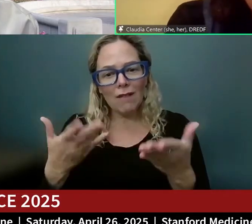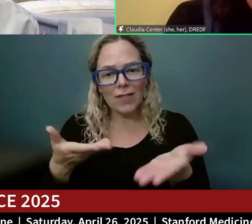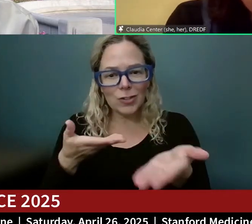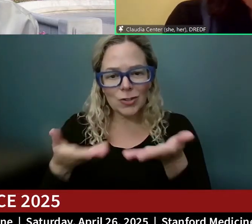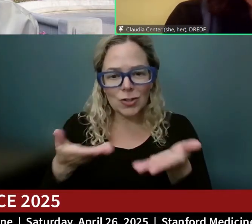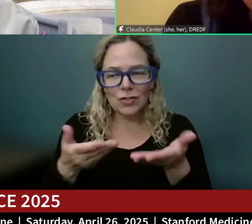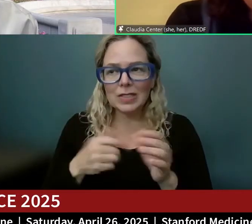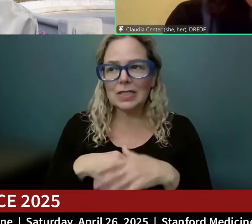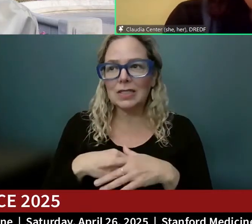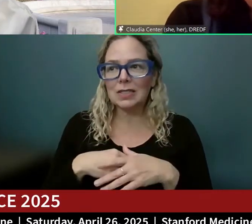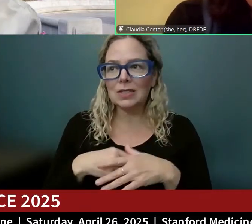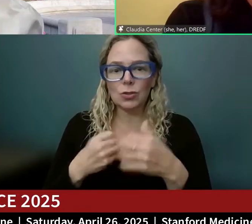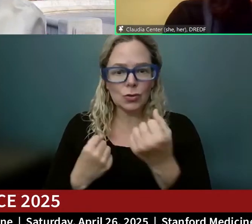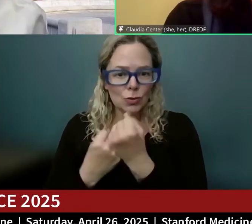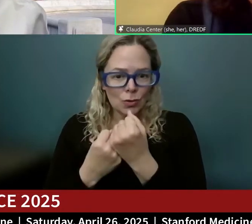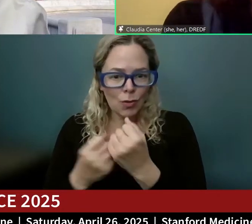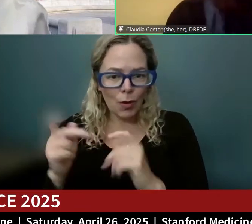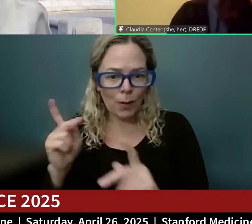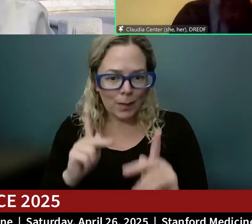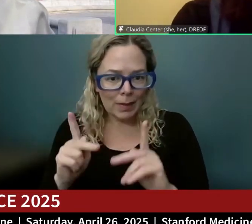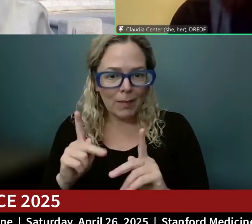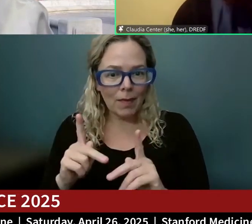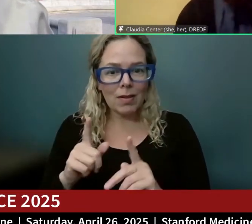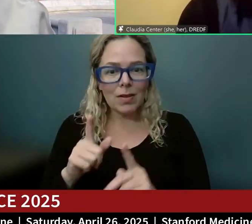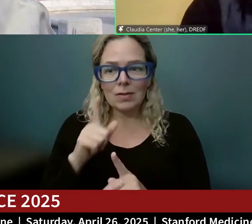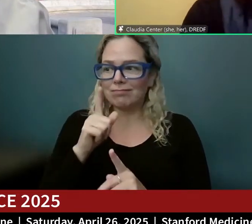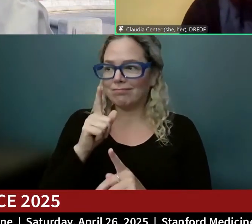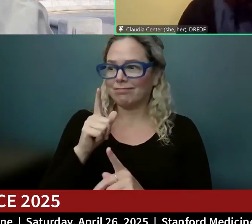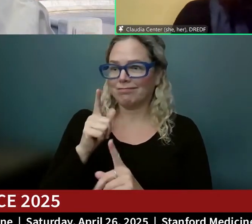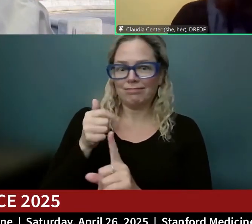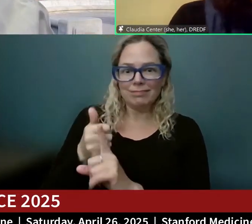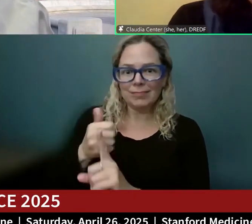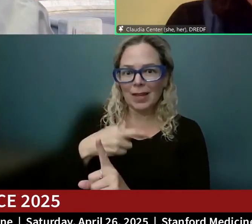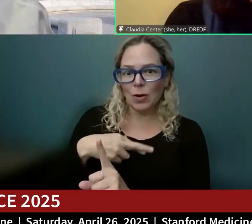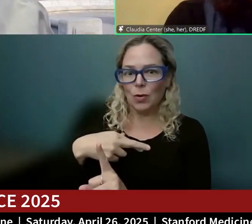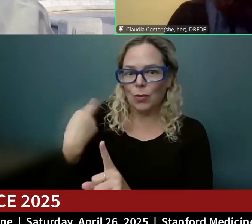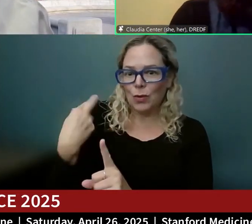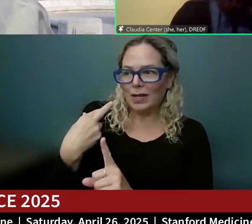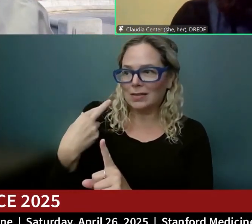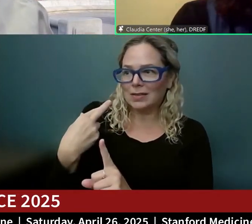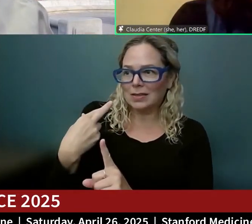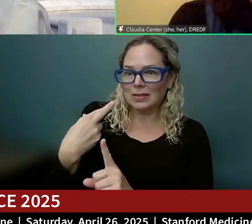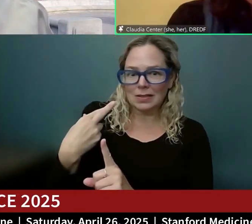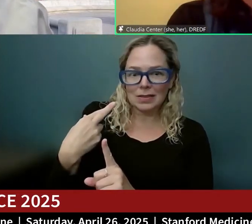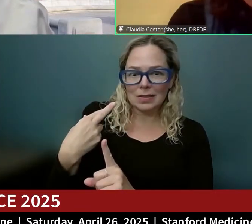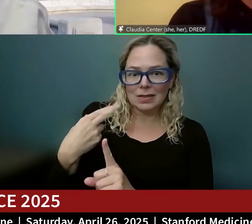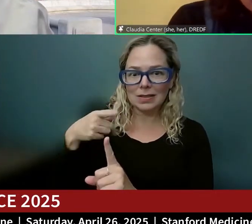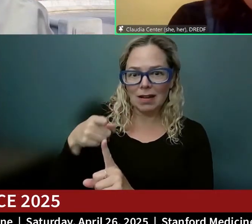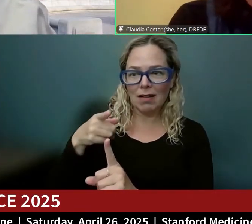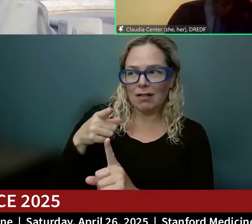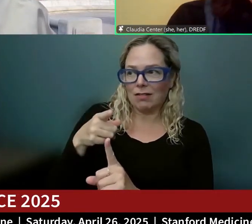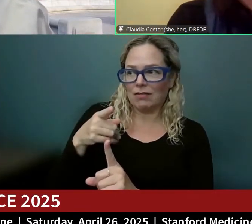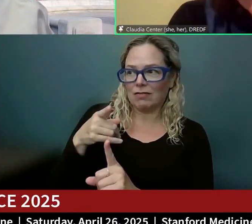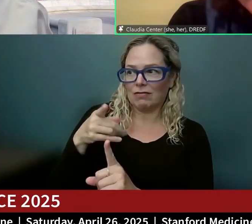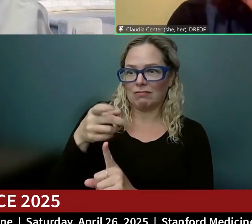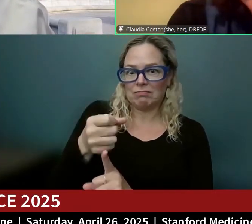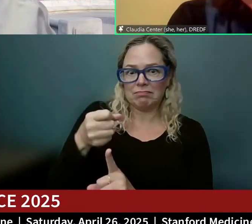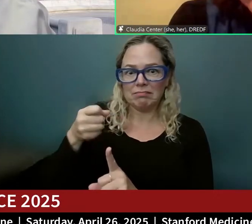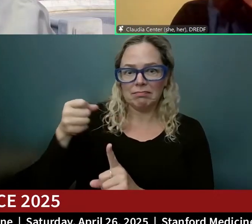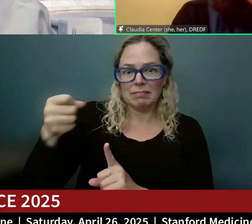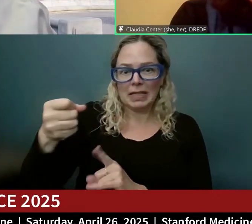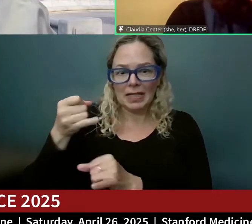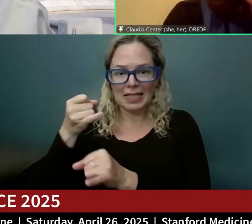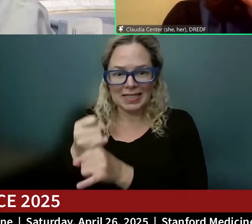to support people who are at risk of being institutionalized. So they really didn't like that at risk